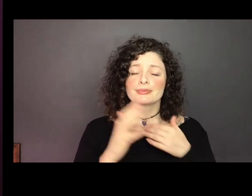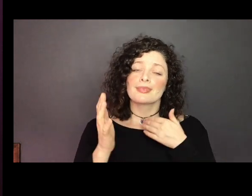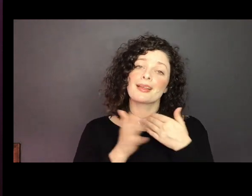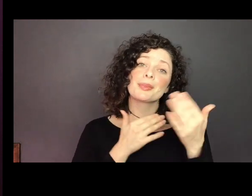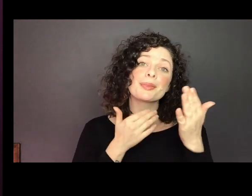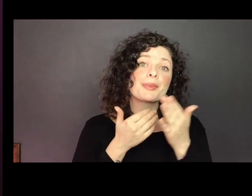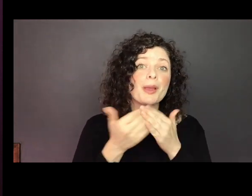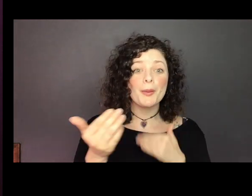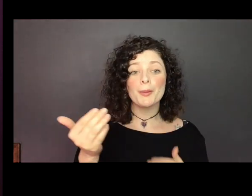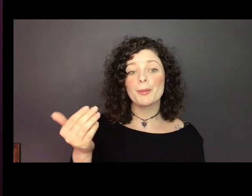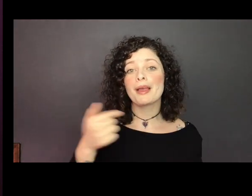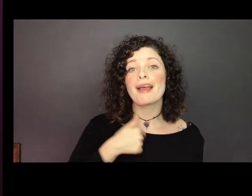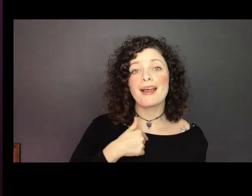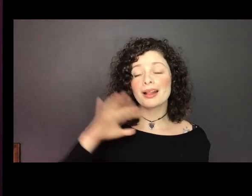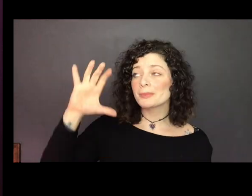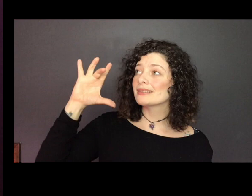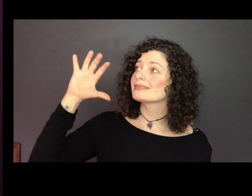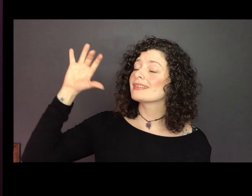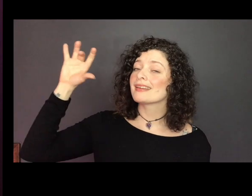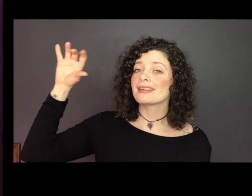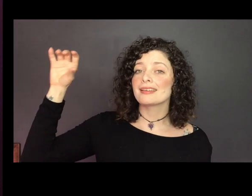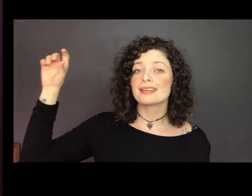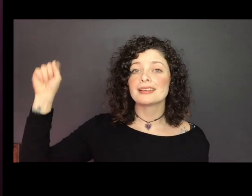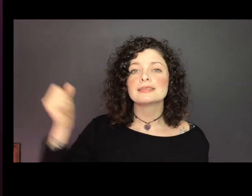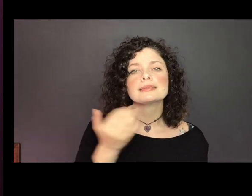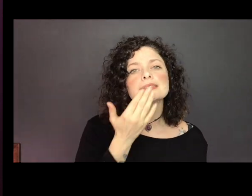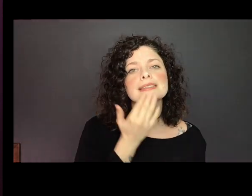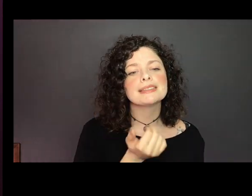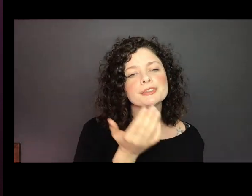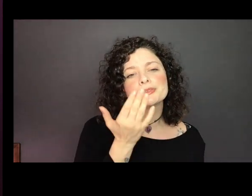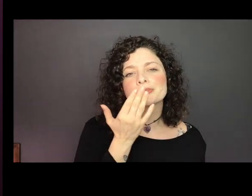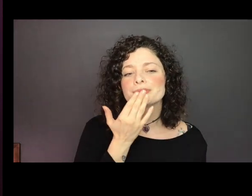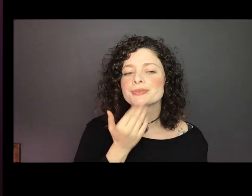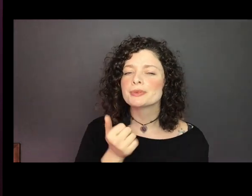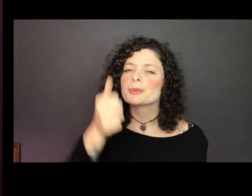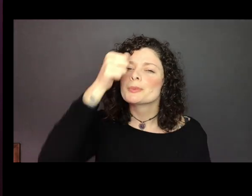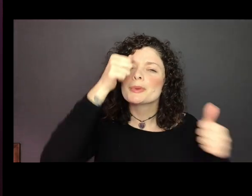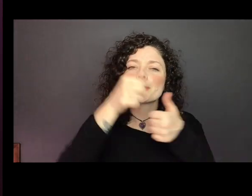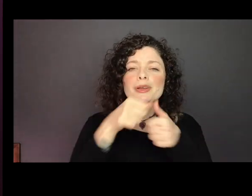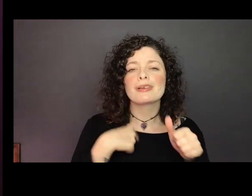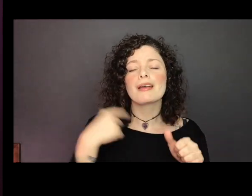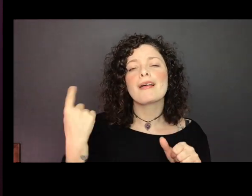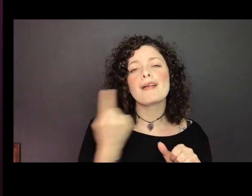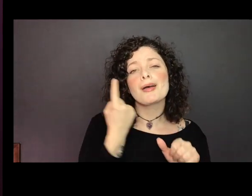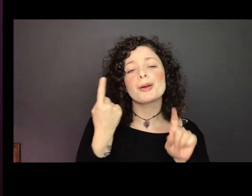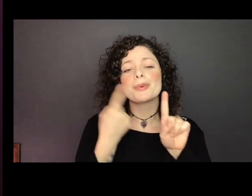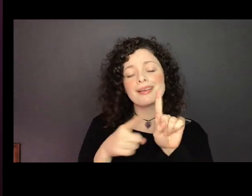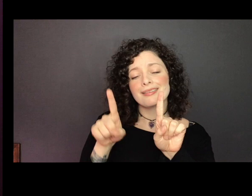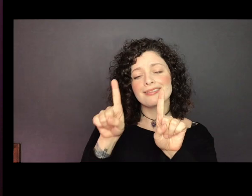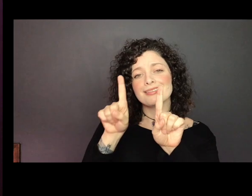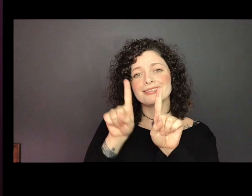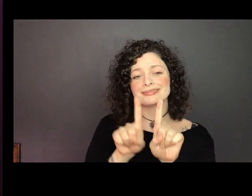And although I'll be out of sight, dear, no, I'll be